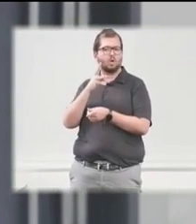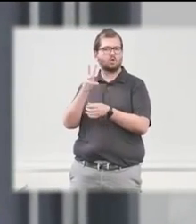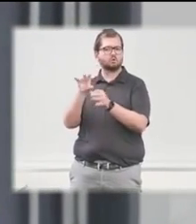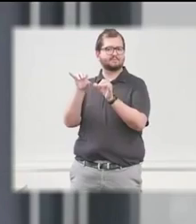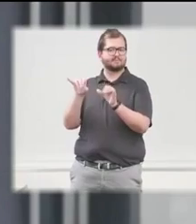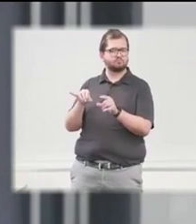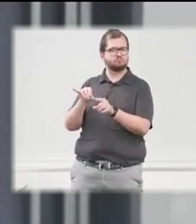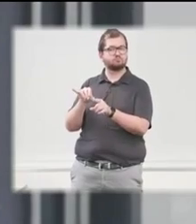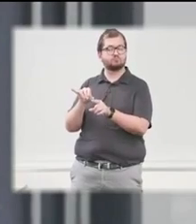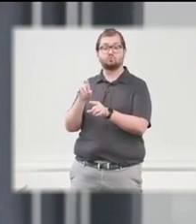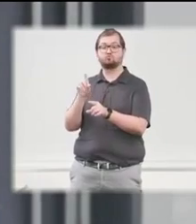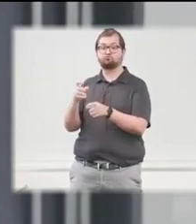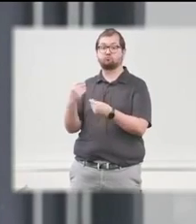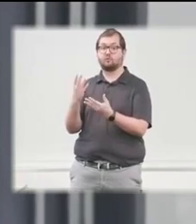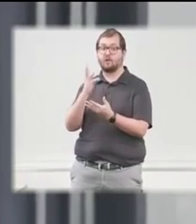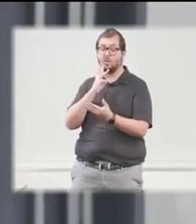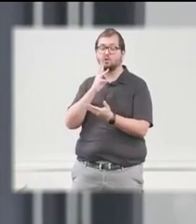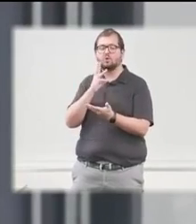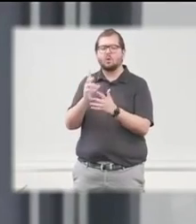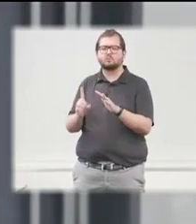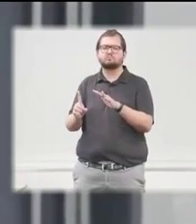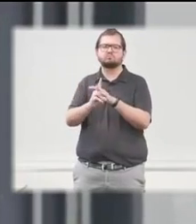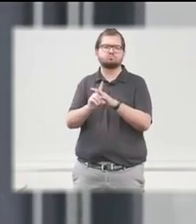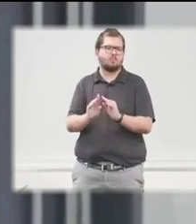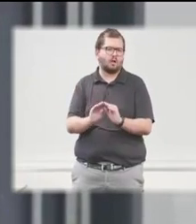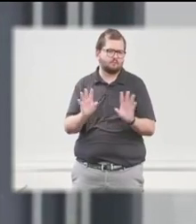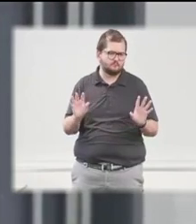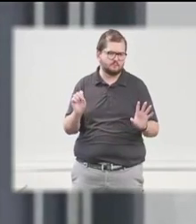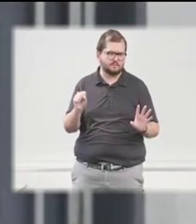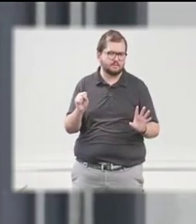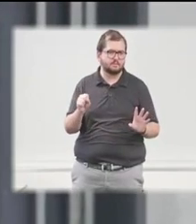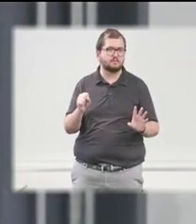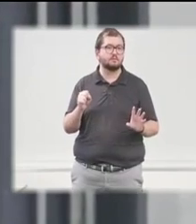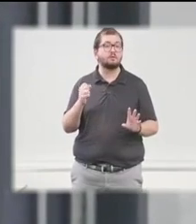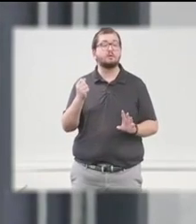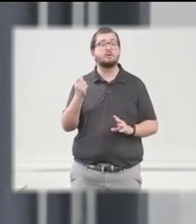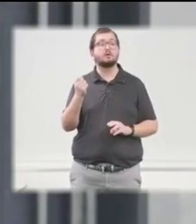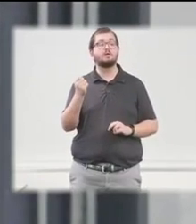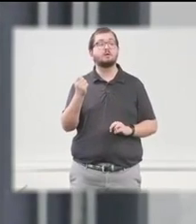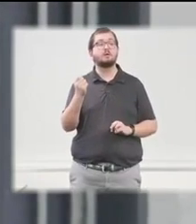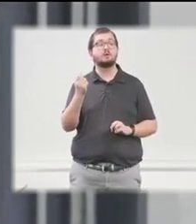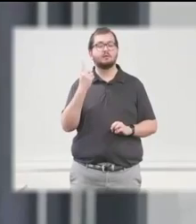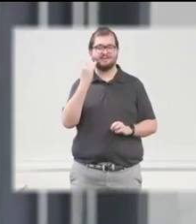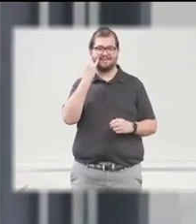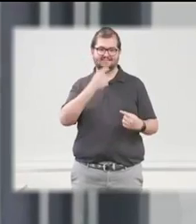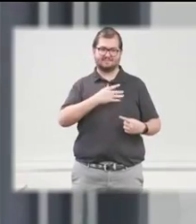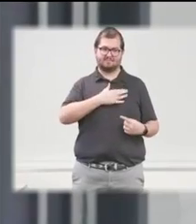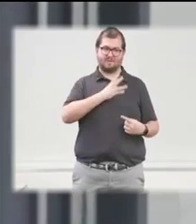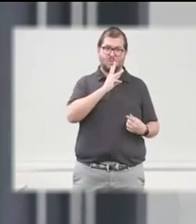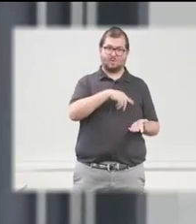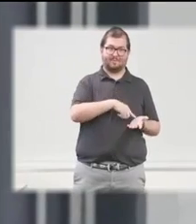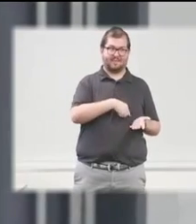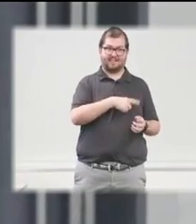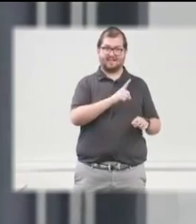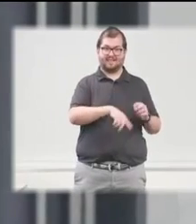should be providing water. So it kind of comes up, obviously, but as far as like people having trouble paying water bills or something like that, I don't think we've talked